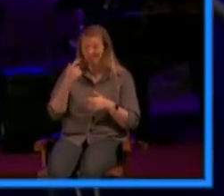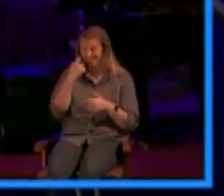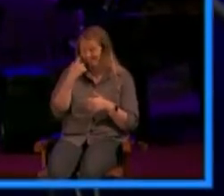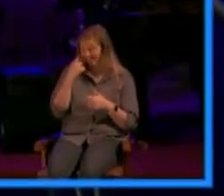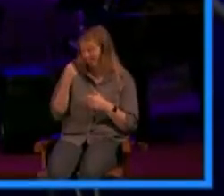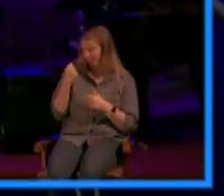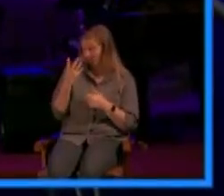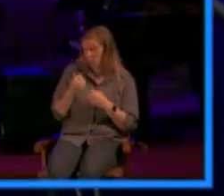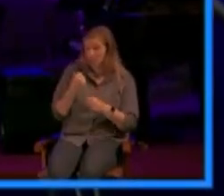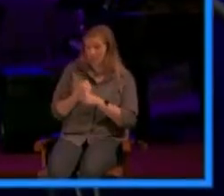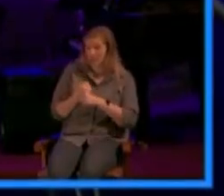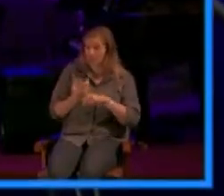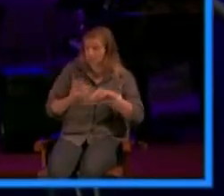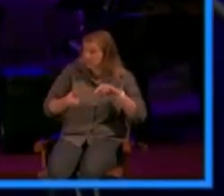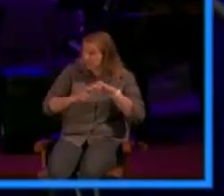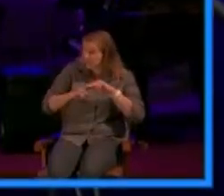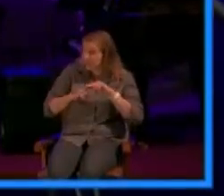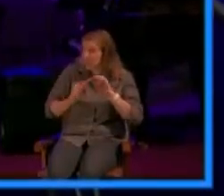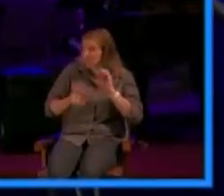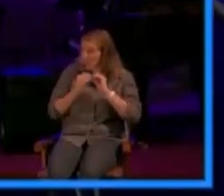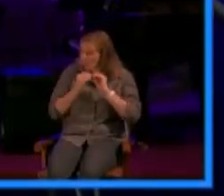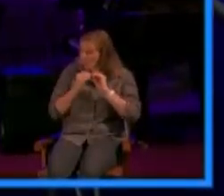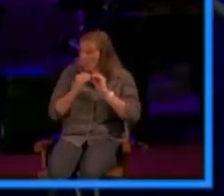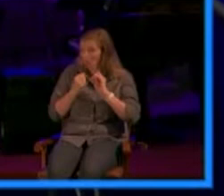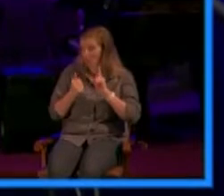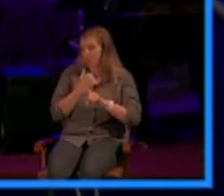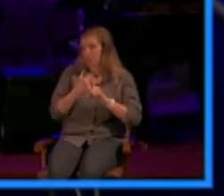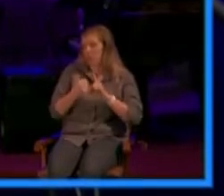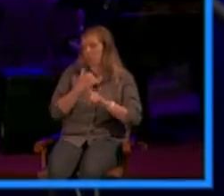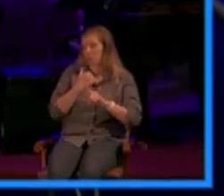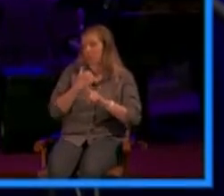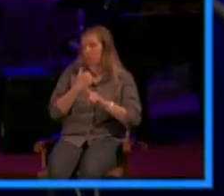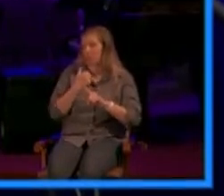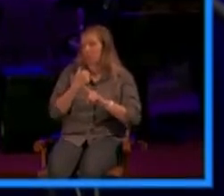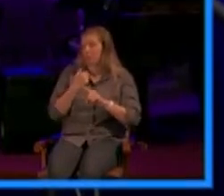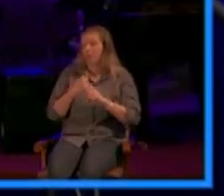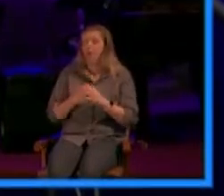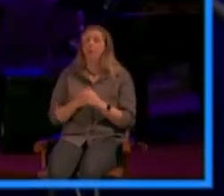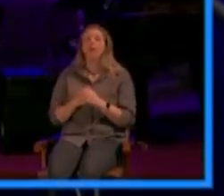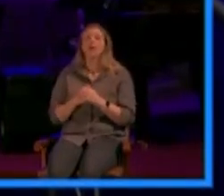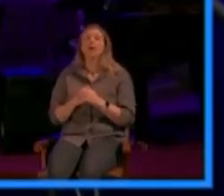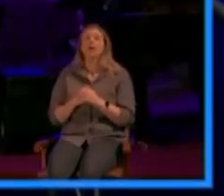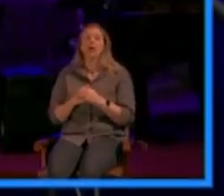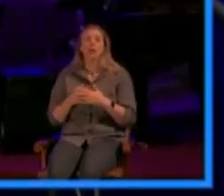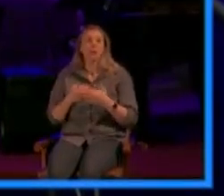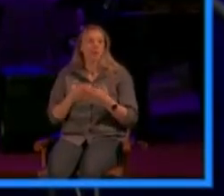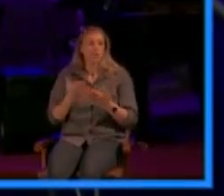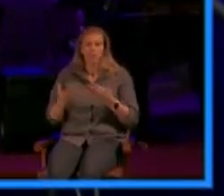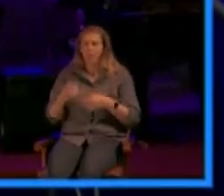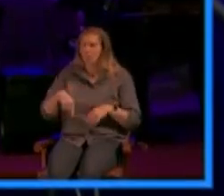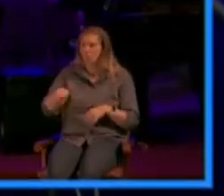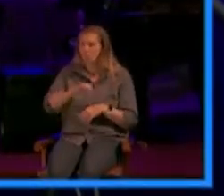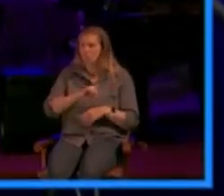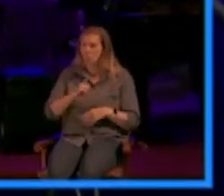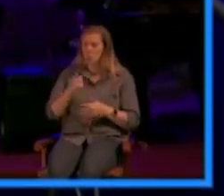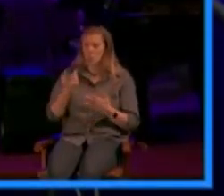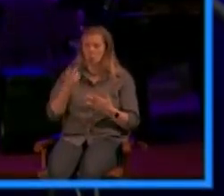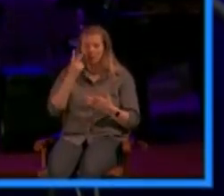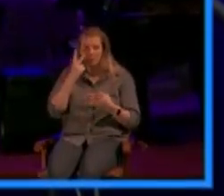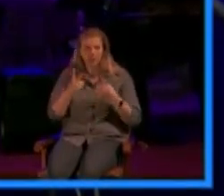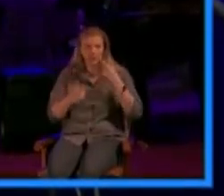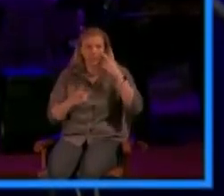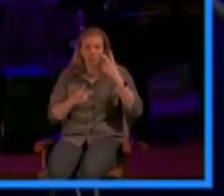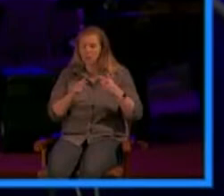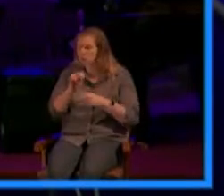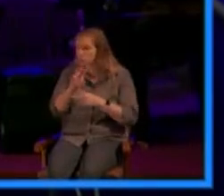years especially, often our response as Christ followers can be anger or defensiveness. But